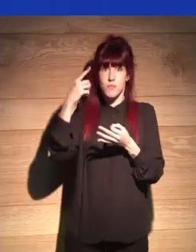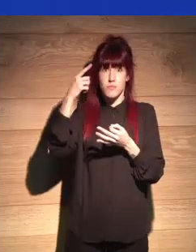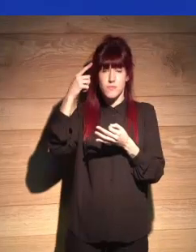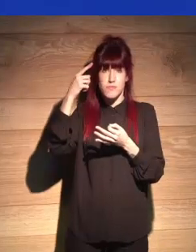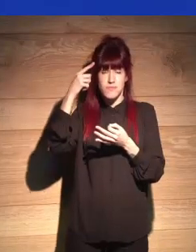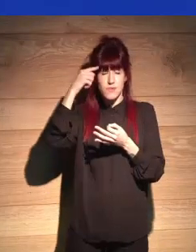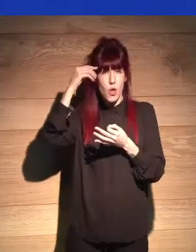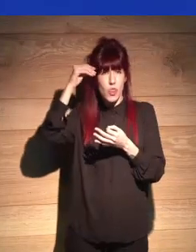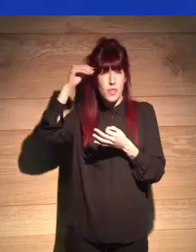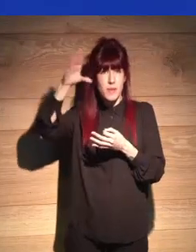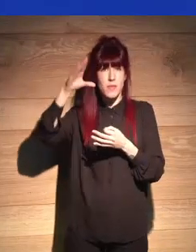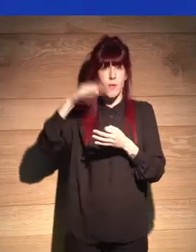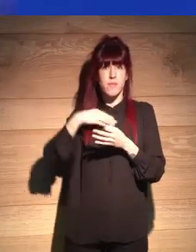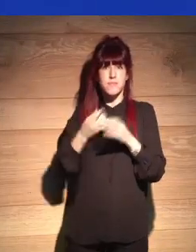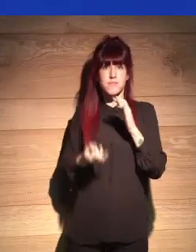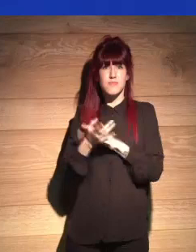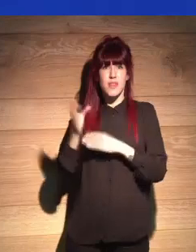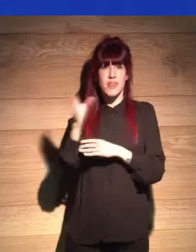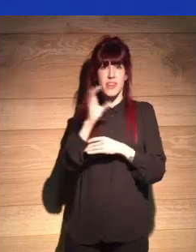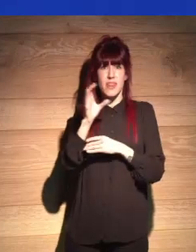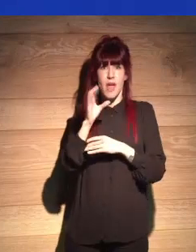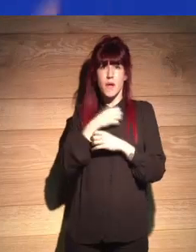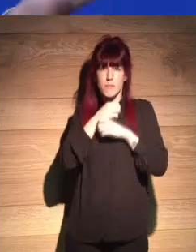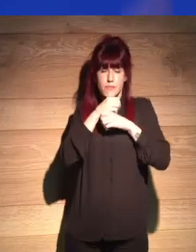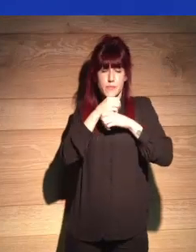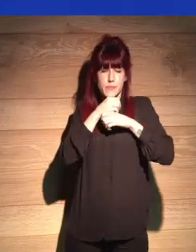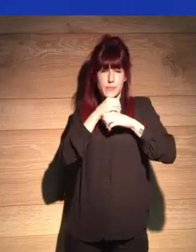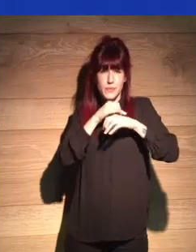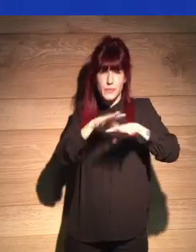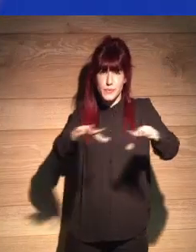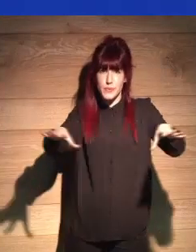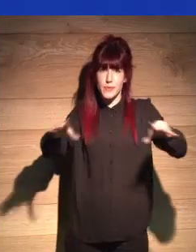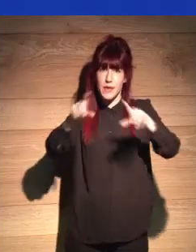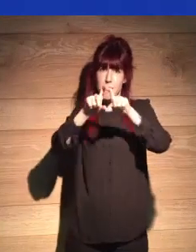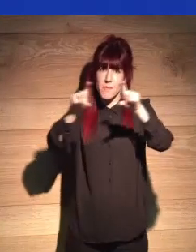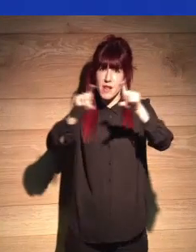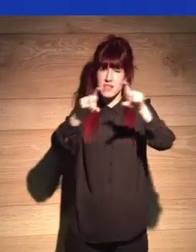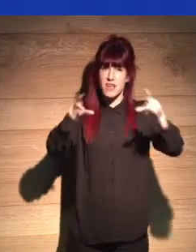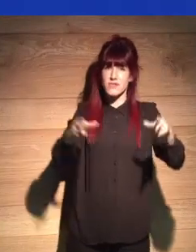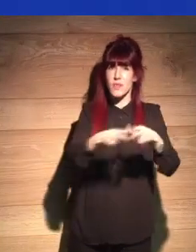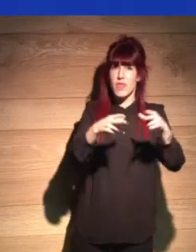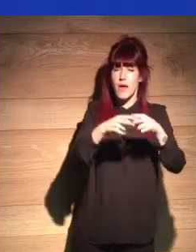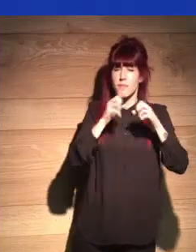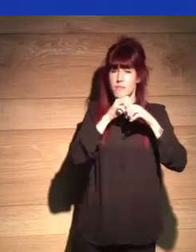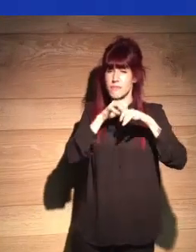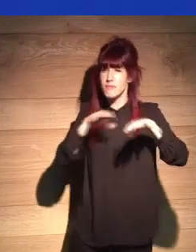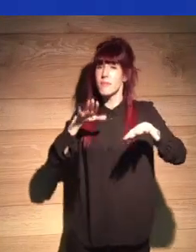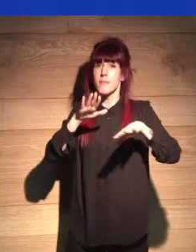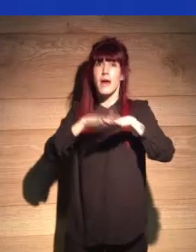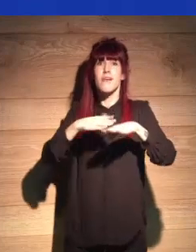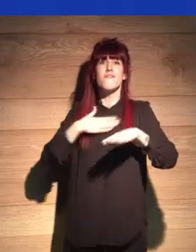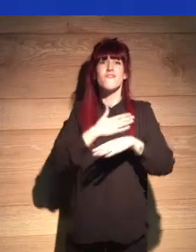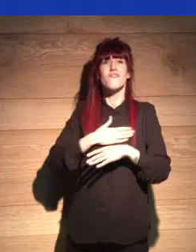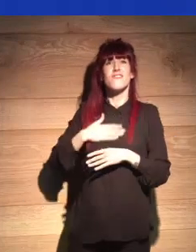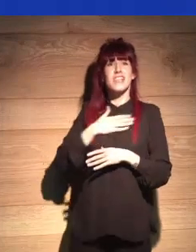generated by science is transferred and reaches and flows to the companies and to society at large for